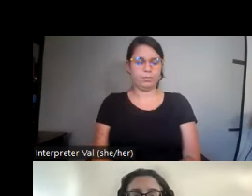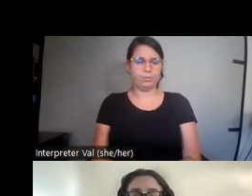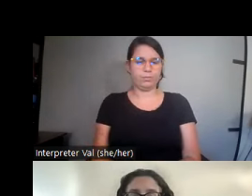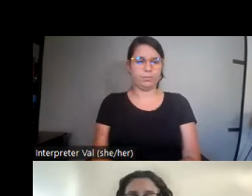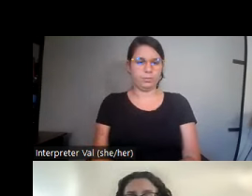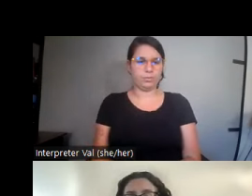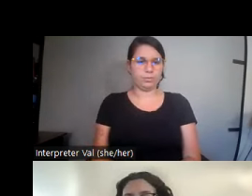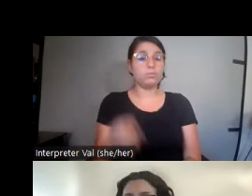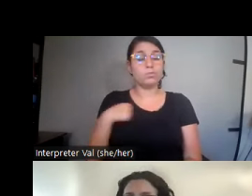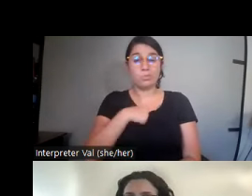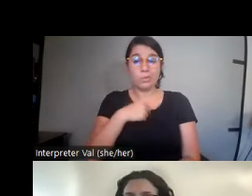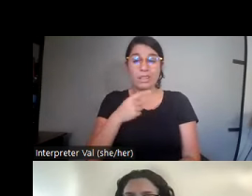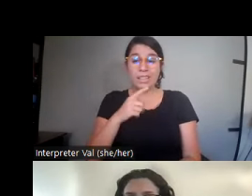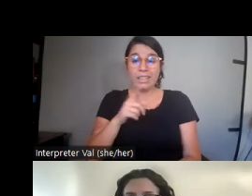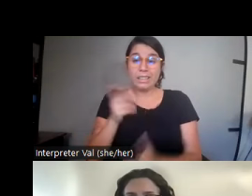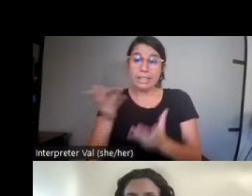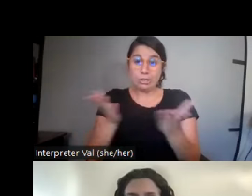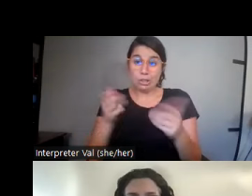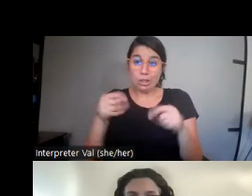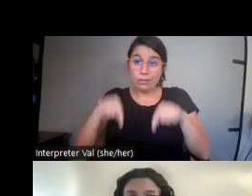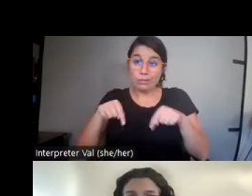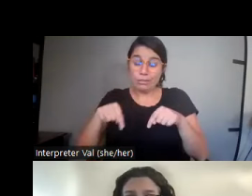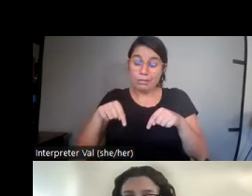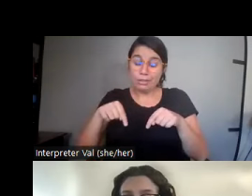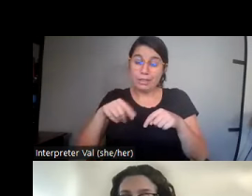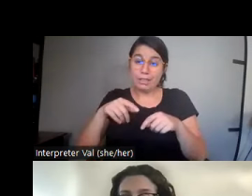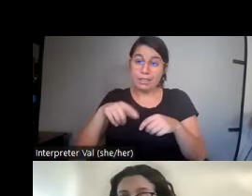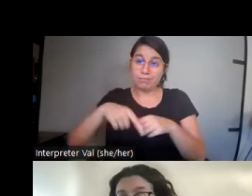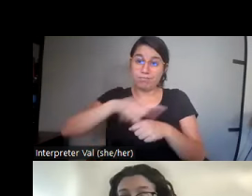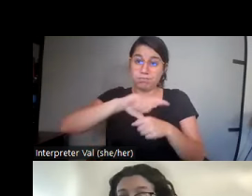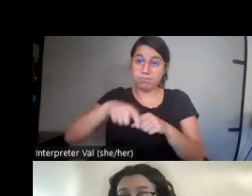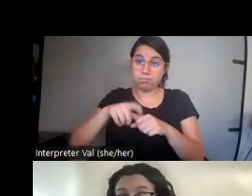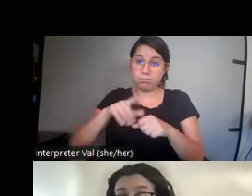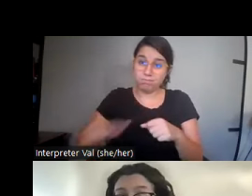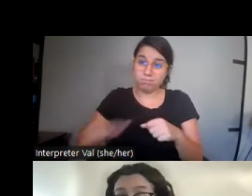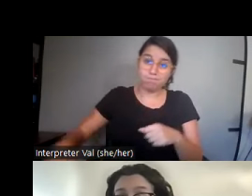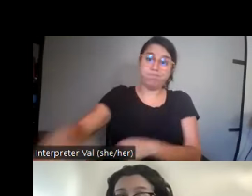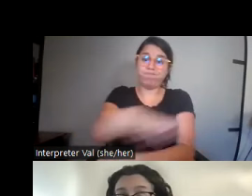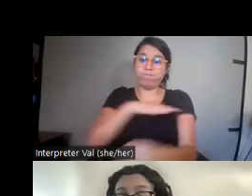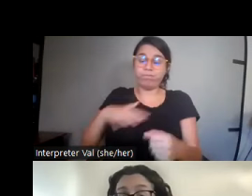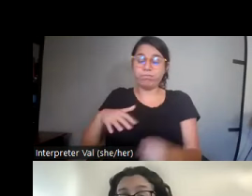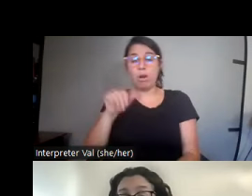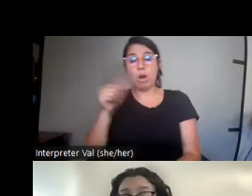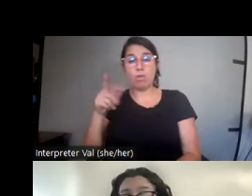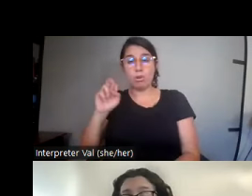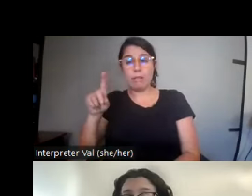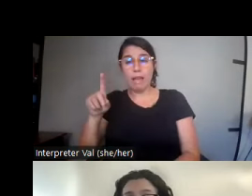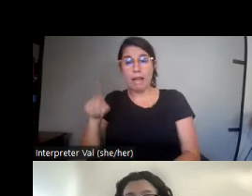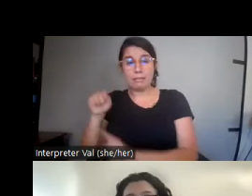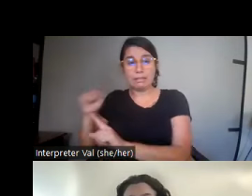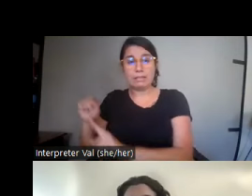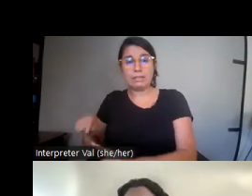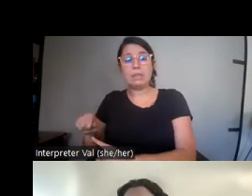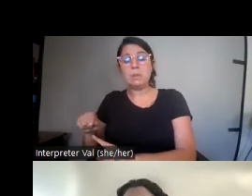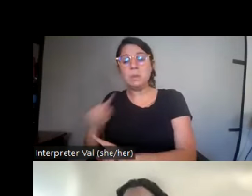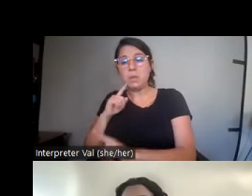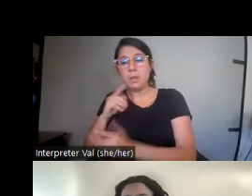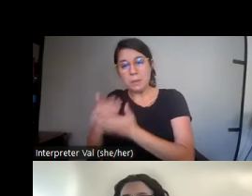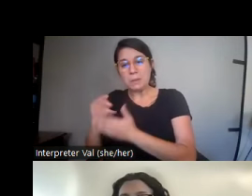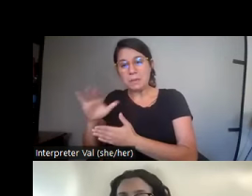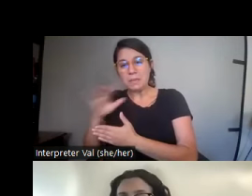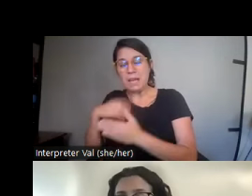really serve this area in a way that the other LENDs in New York really don't. And I should say, for those of you in the audience